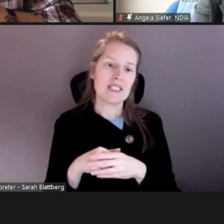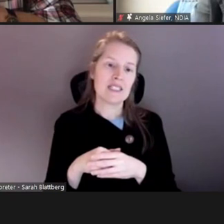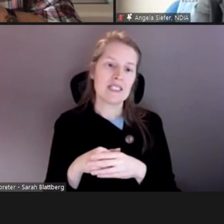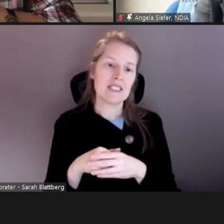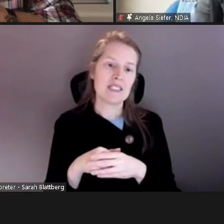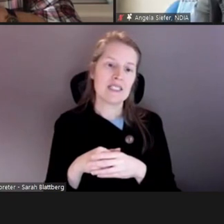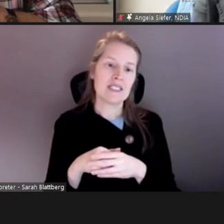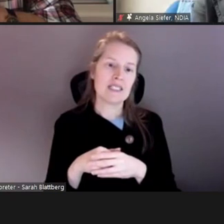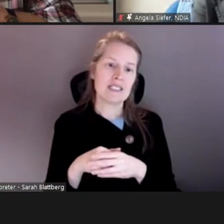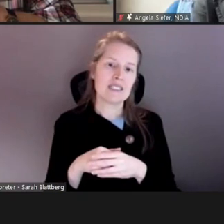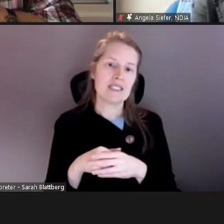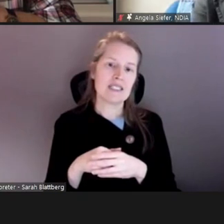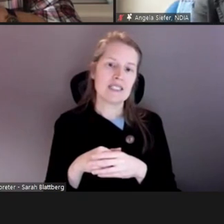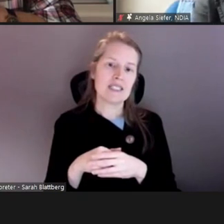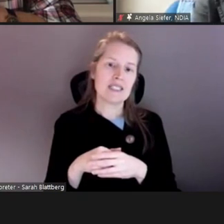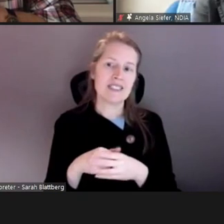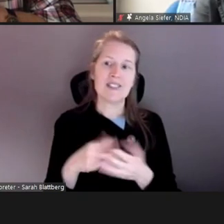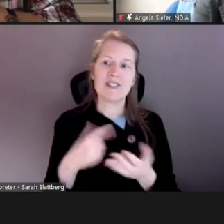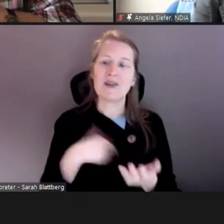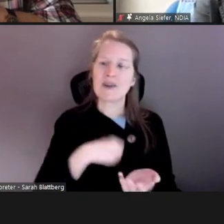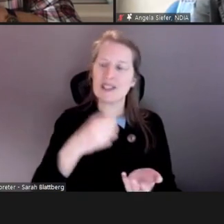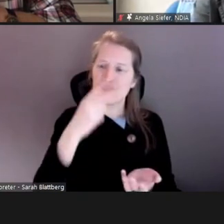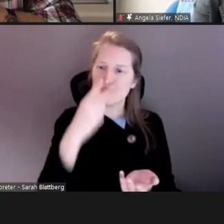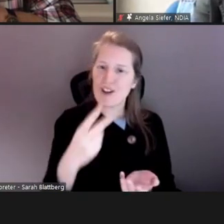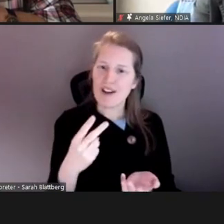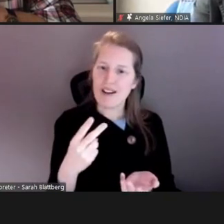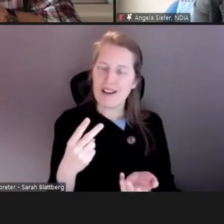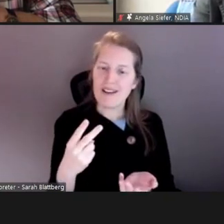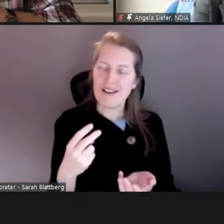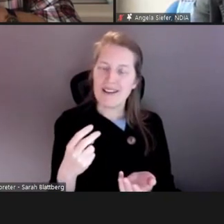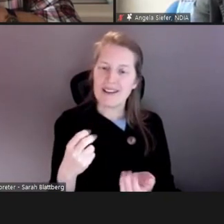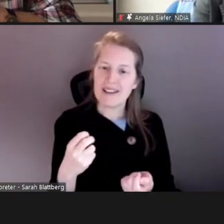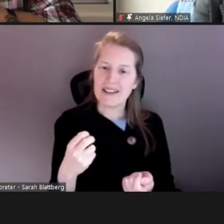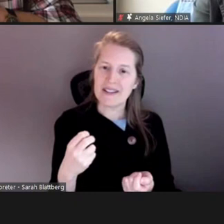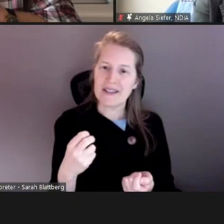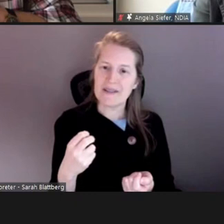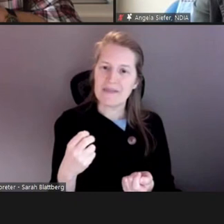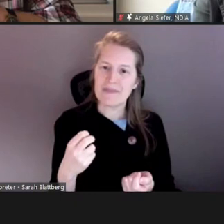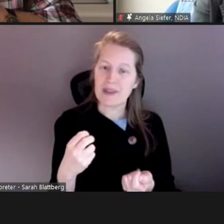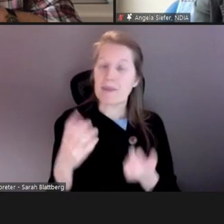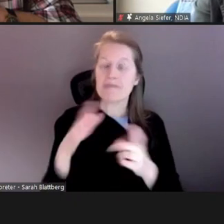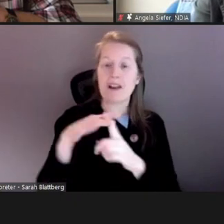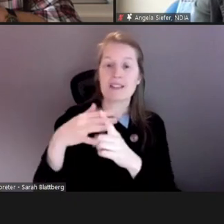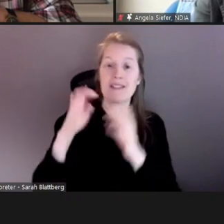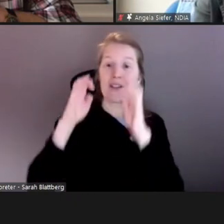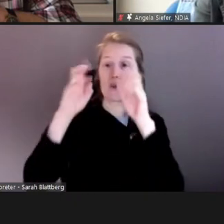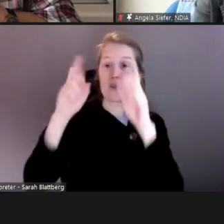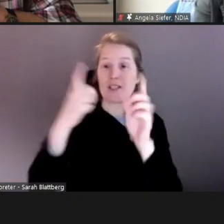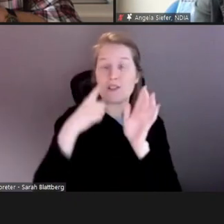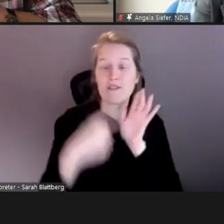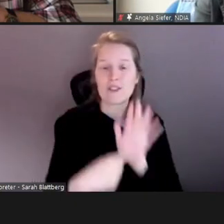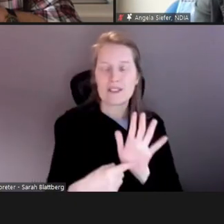because we saw, you know, even in the context of education,